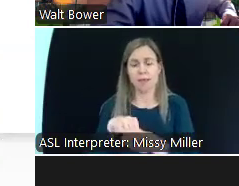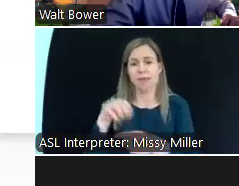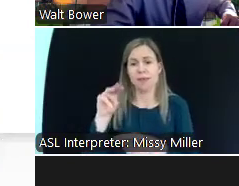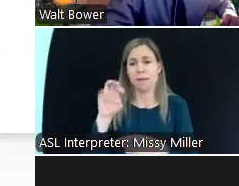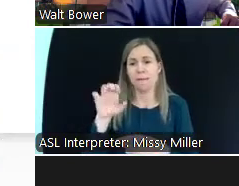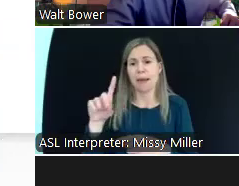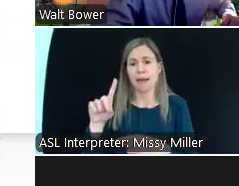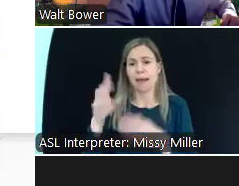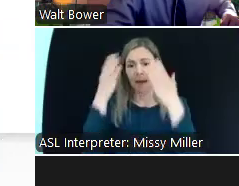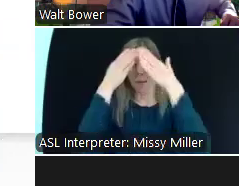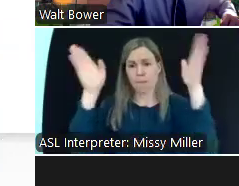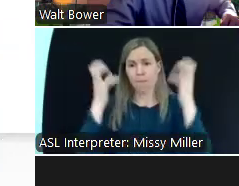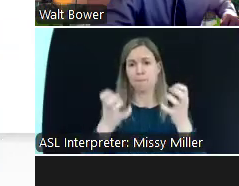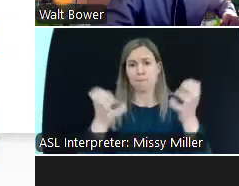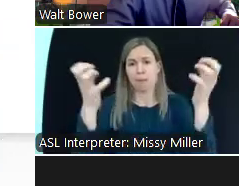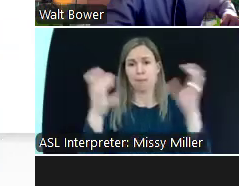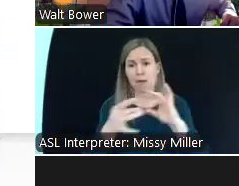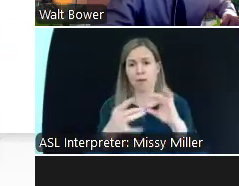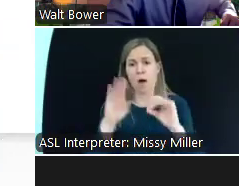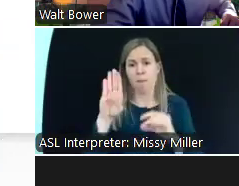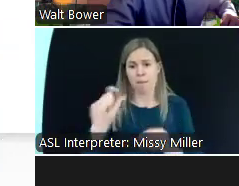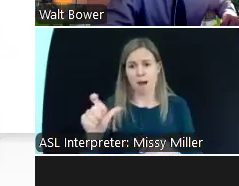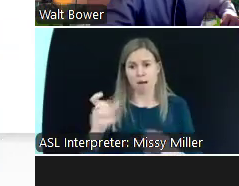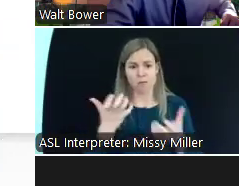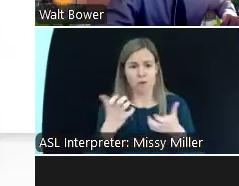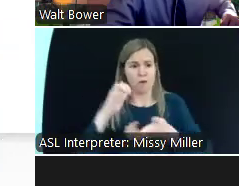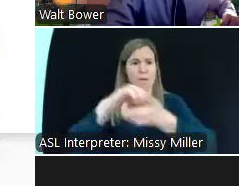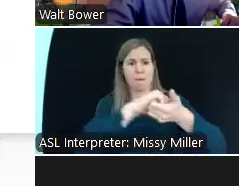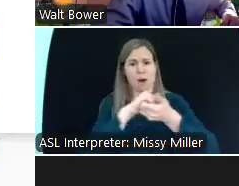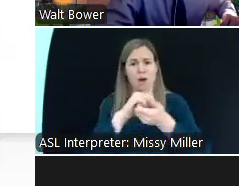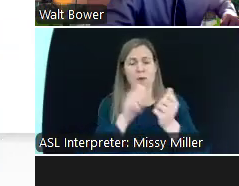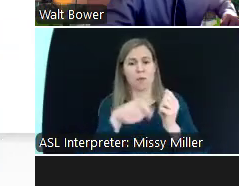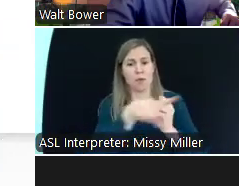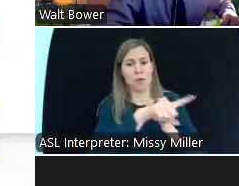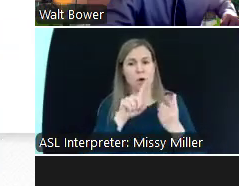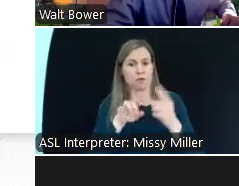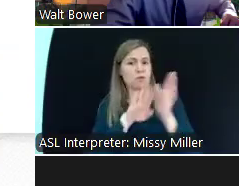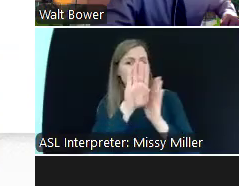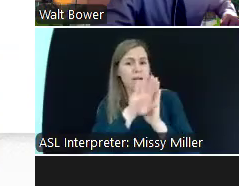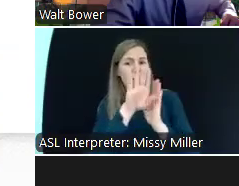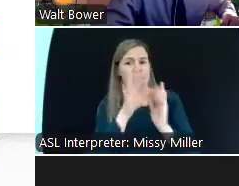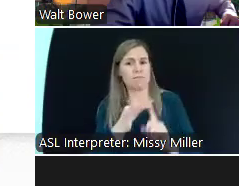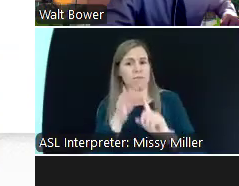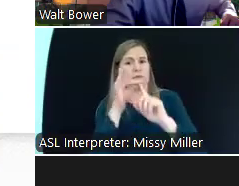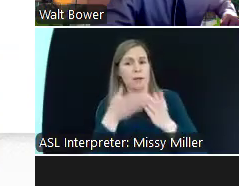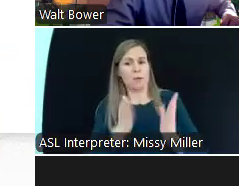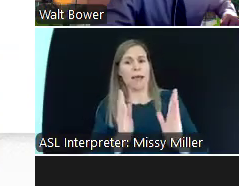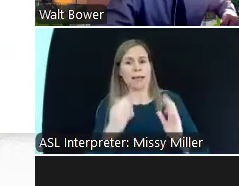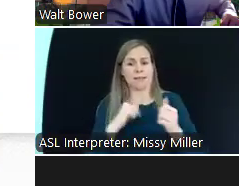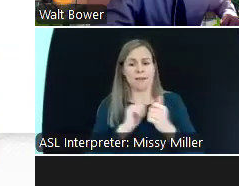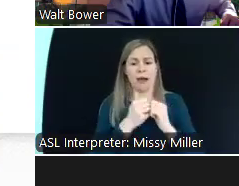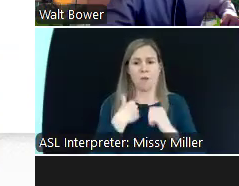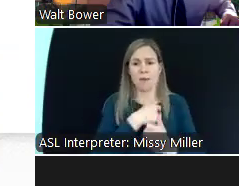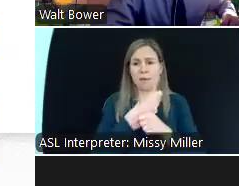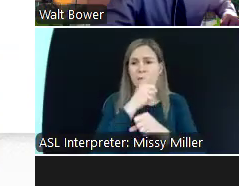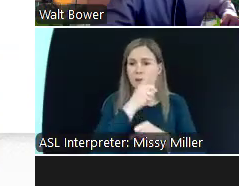box to help us. We want a partnership with you all to come up with unique ways of how we can make sure that